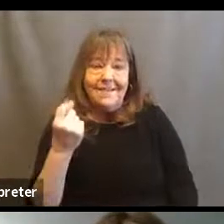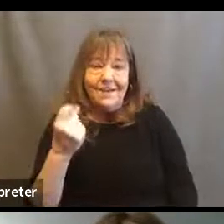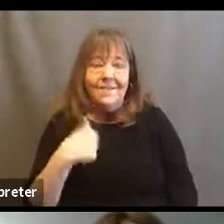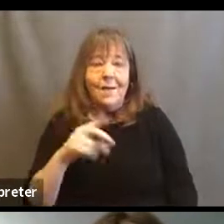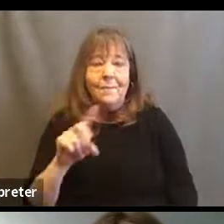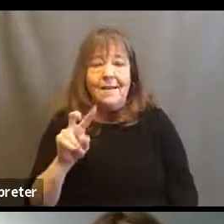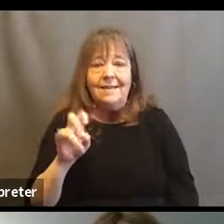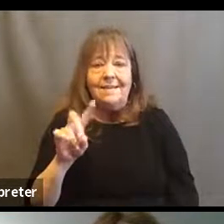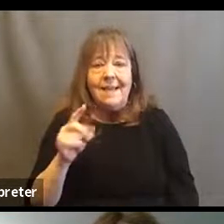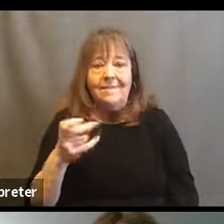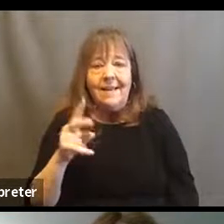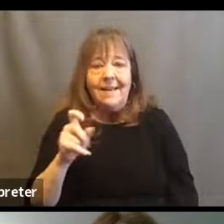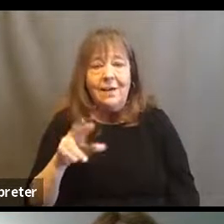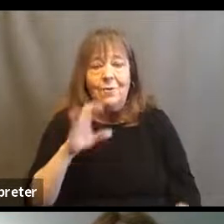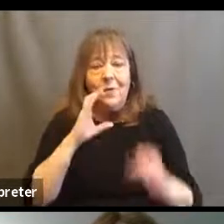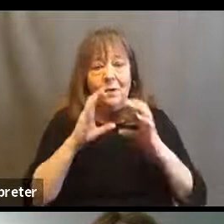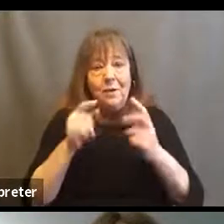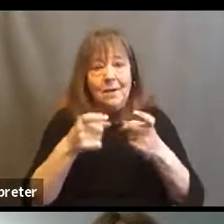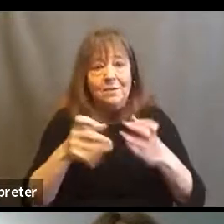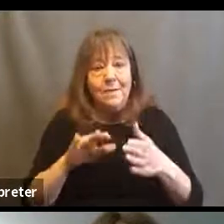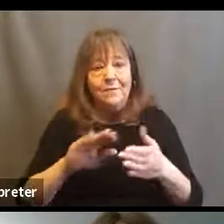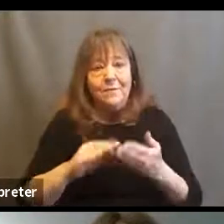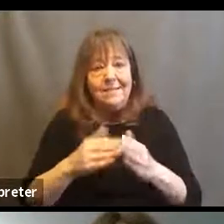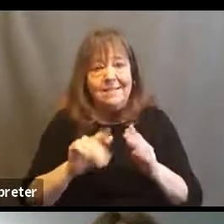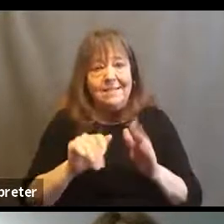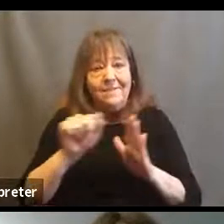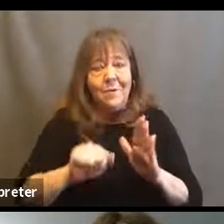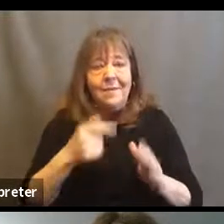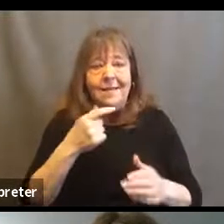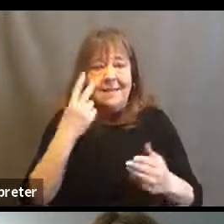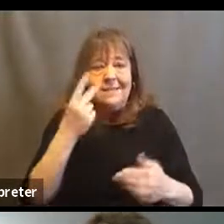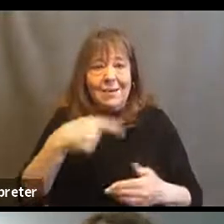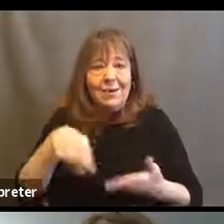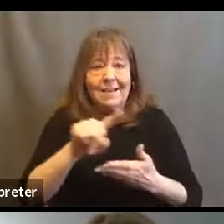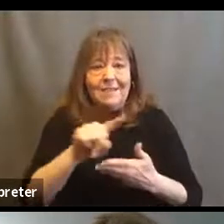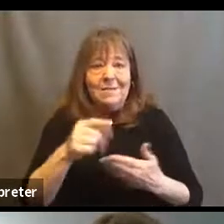Henry. I'm the communications manager for the city of Amarillo. We'll see everybody next week. Thank you. All right. Thank you.